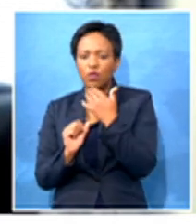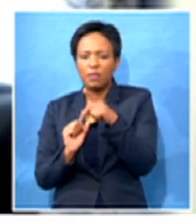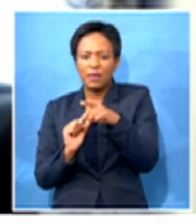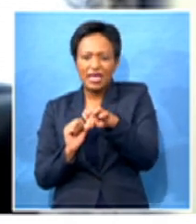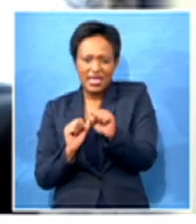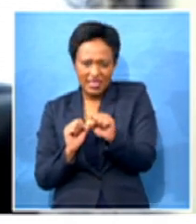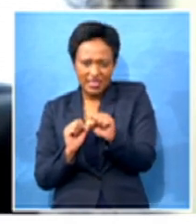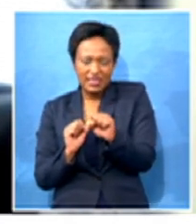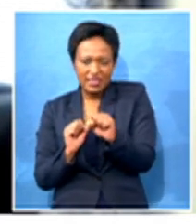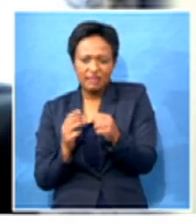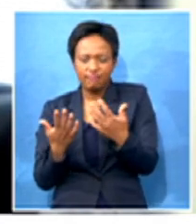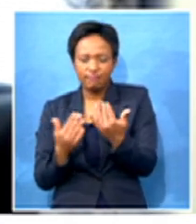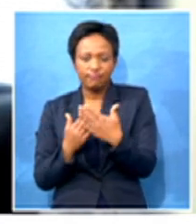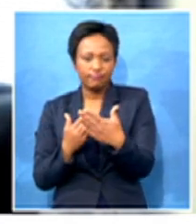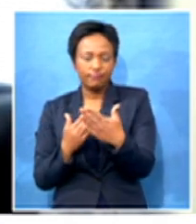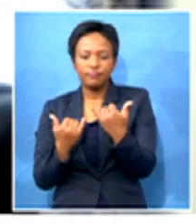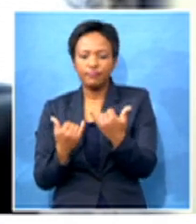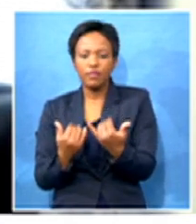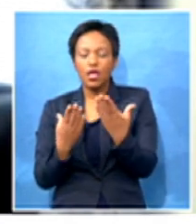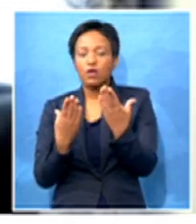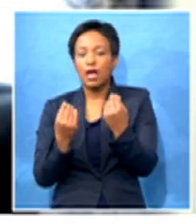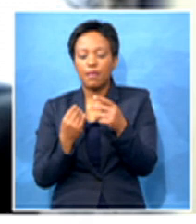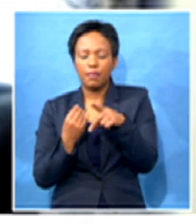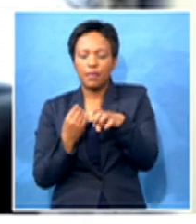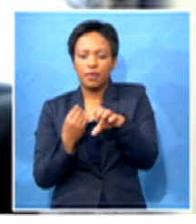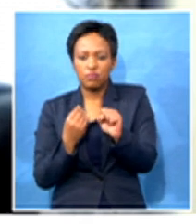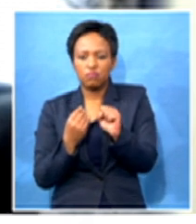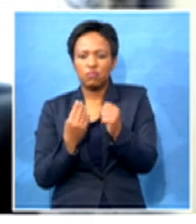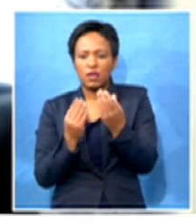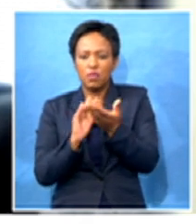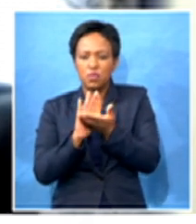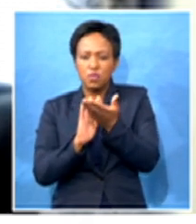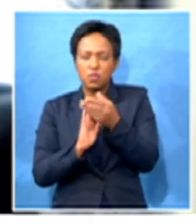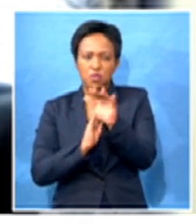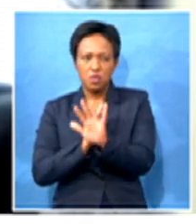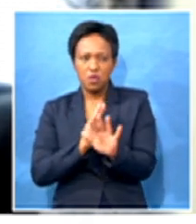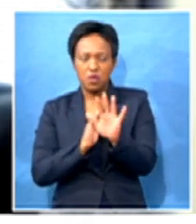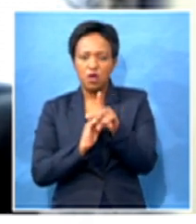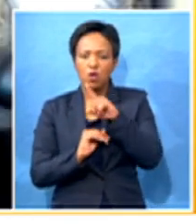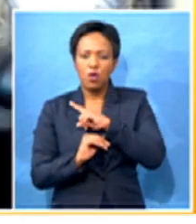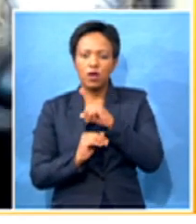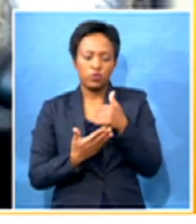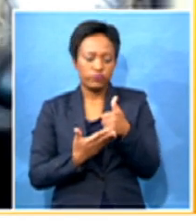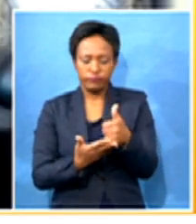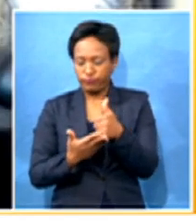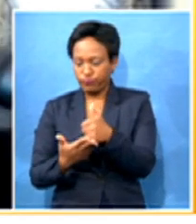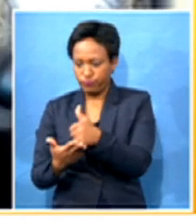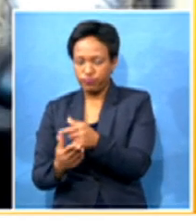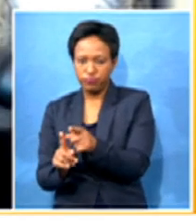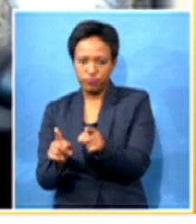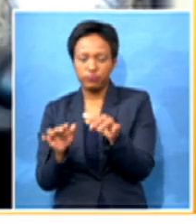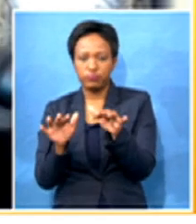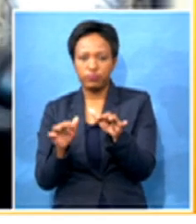why the number of our PPEs was meant to service those. But as of